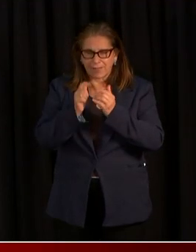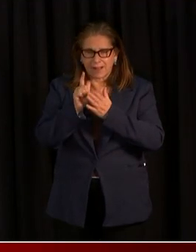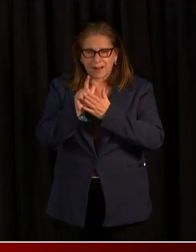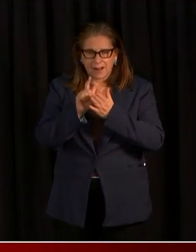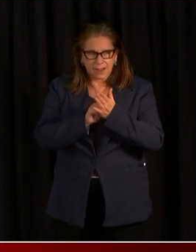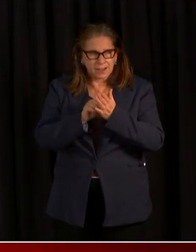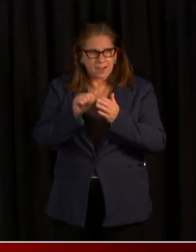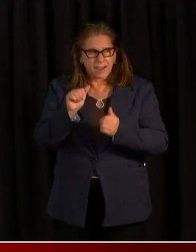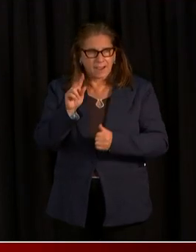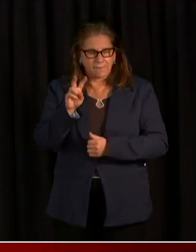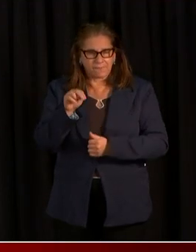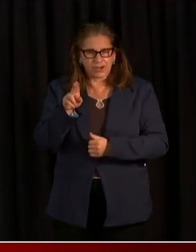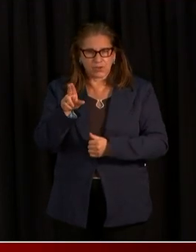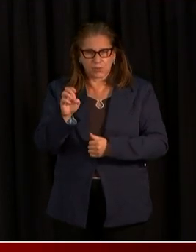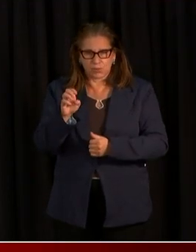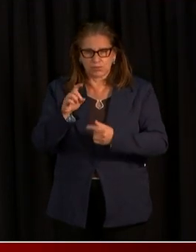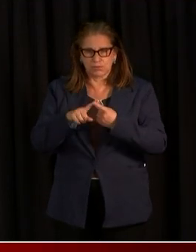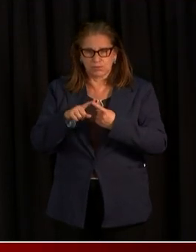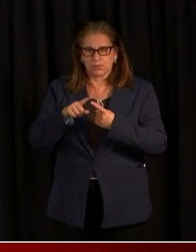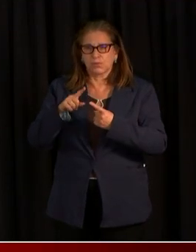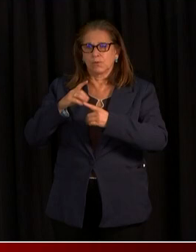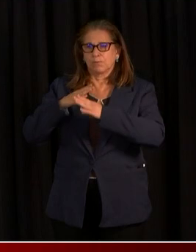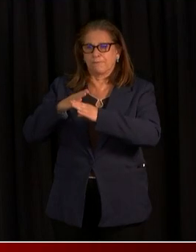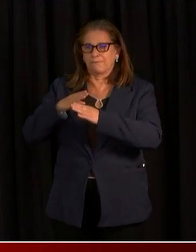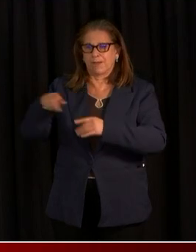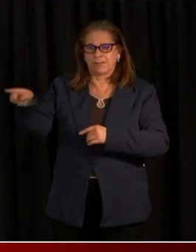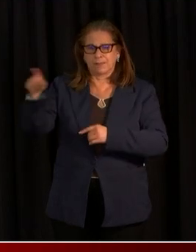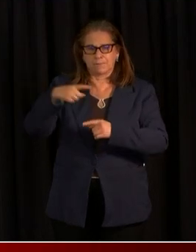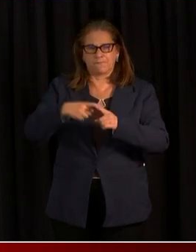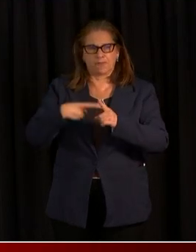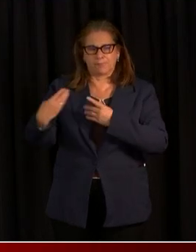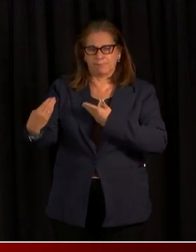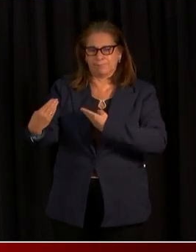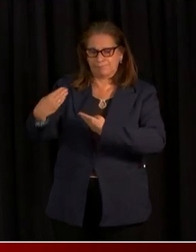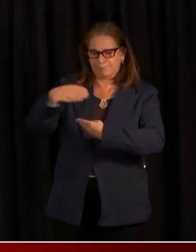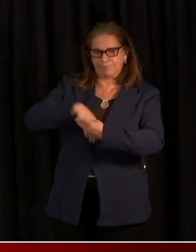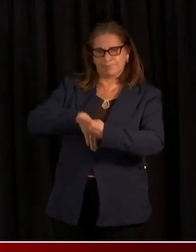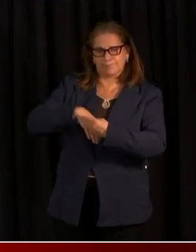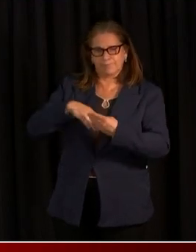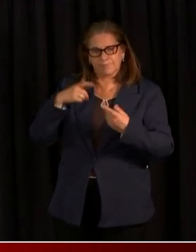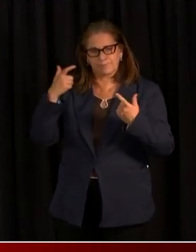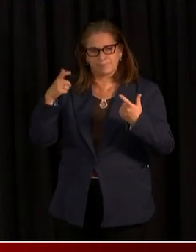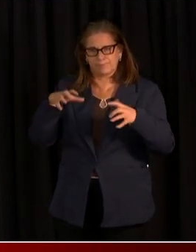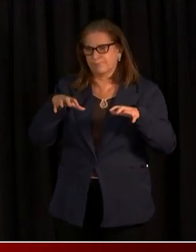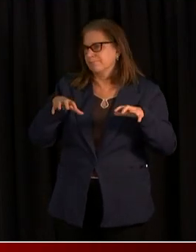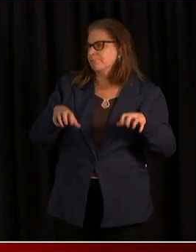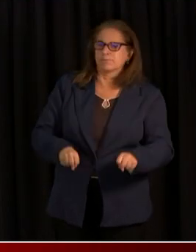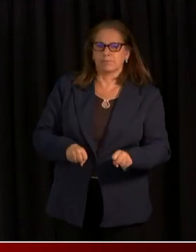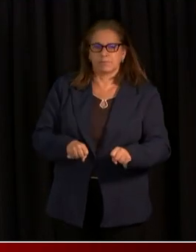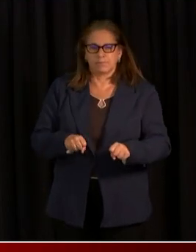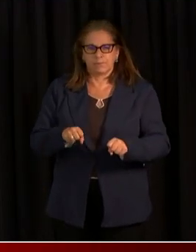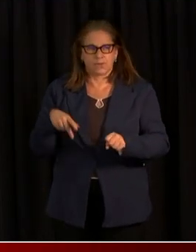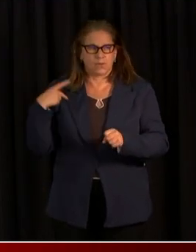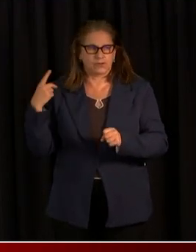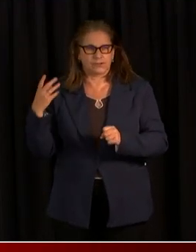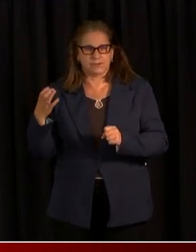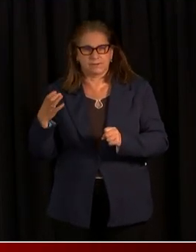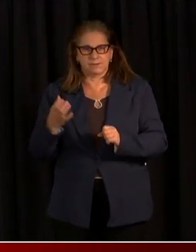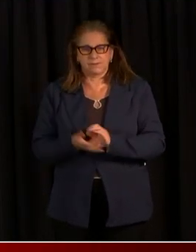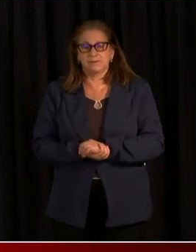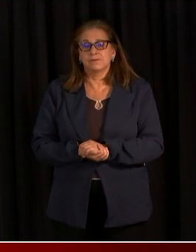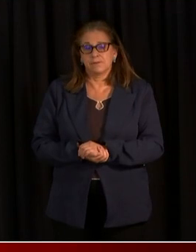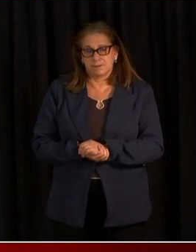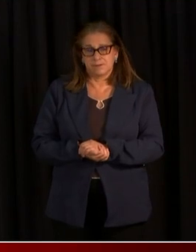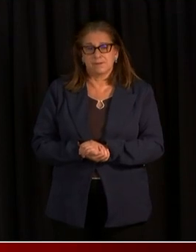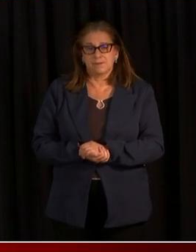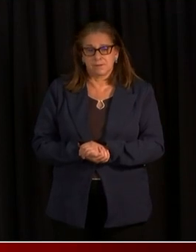avenue to prevent an encroachment on their sovereignty. And so I think that there are some major